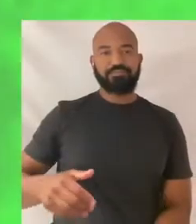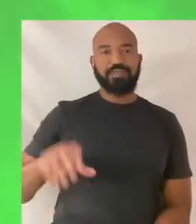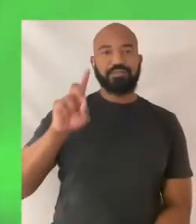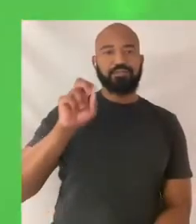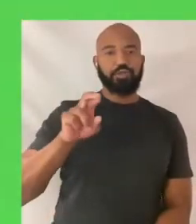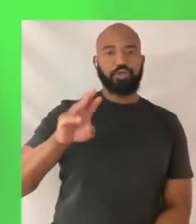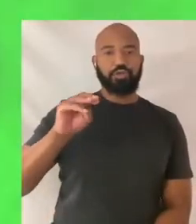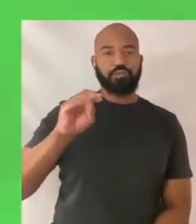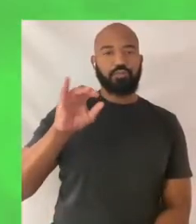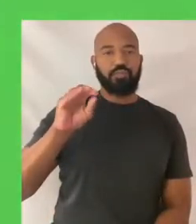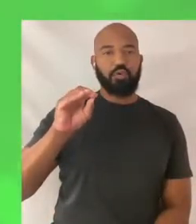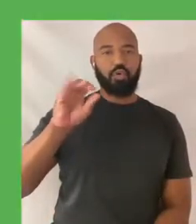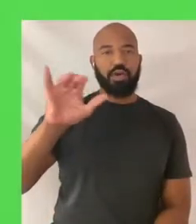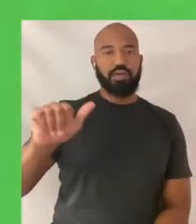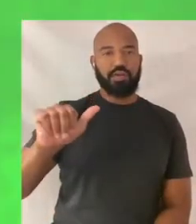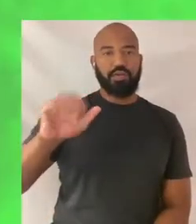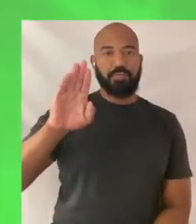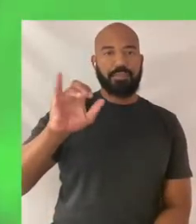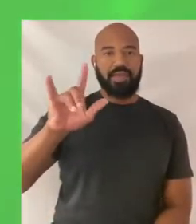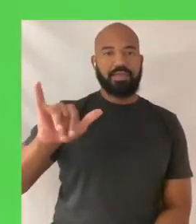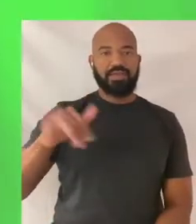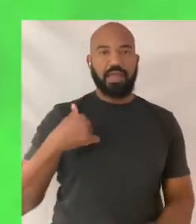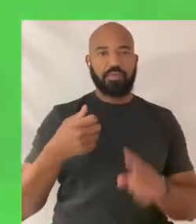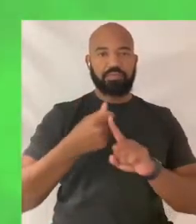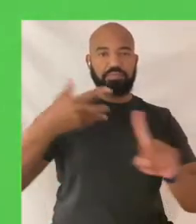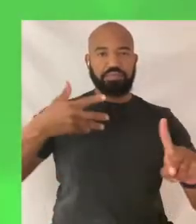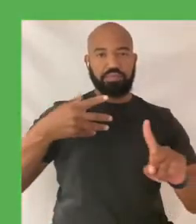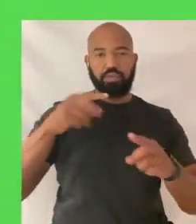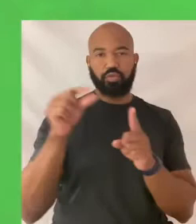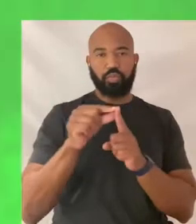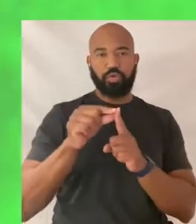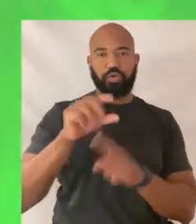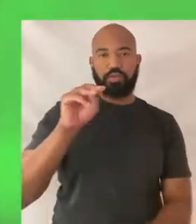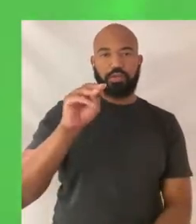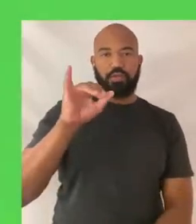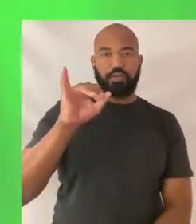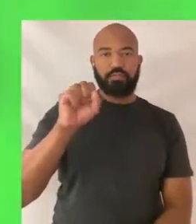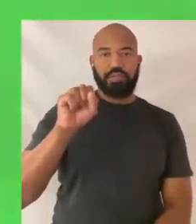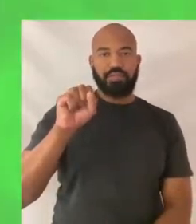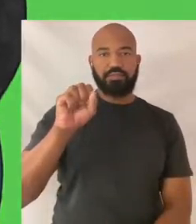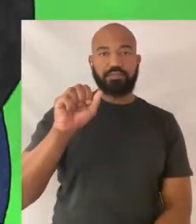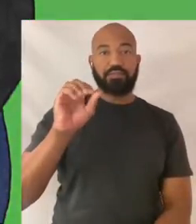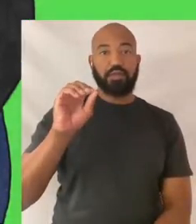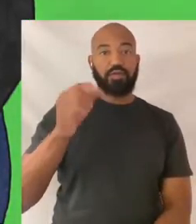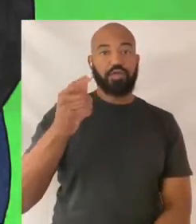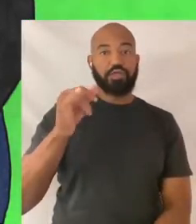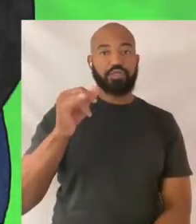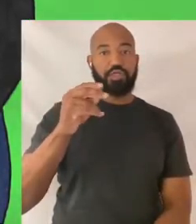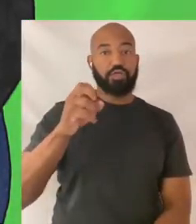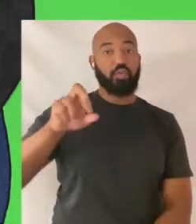Hi, my name is Dr. Moya Bailey, and I'm going to break down the term misogynoir. So what